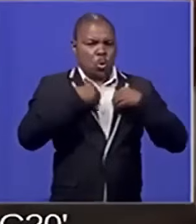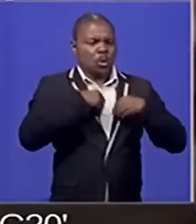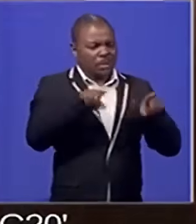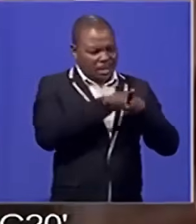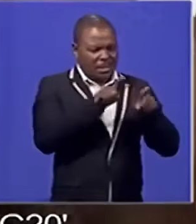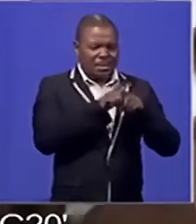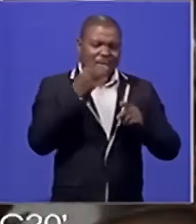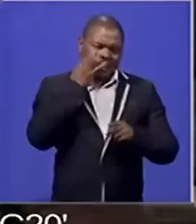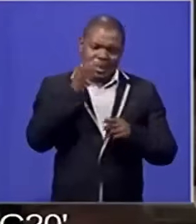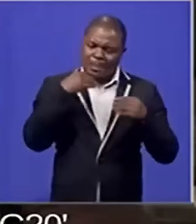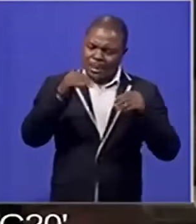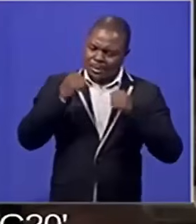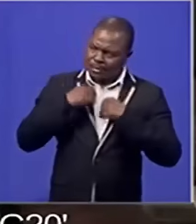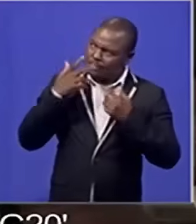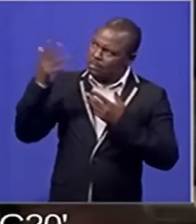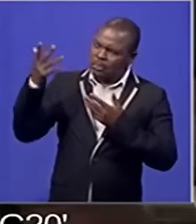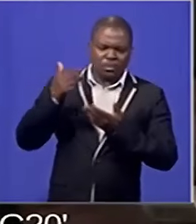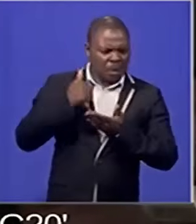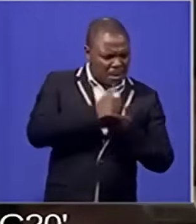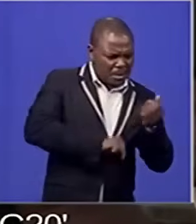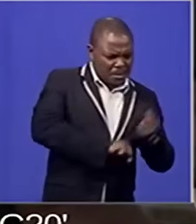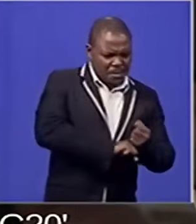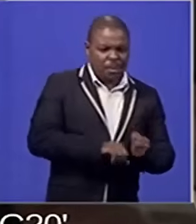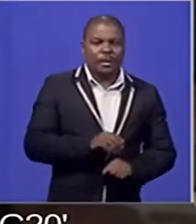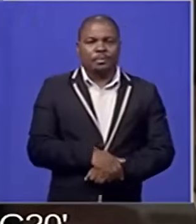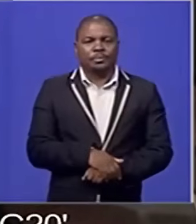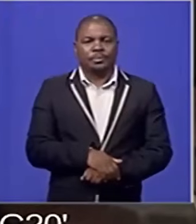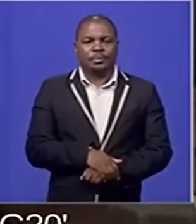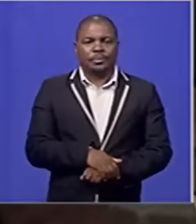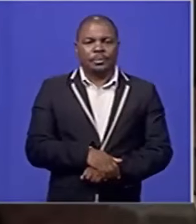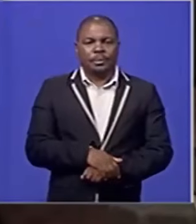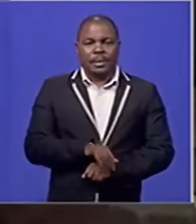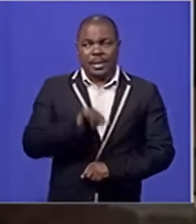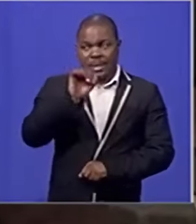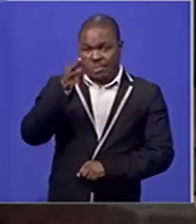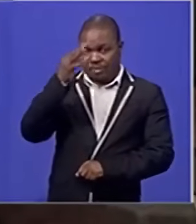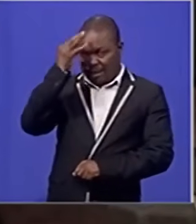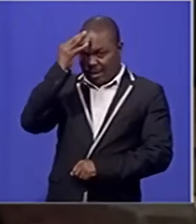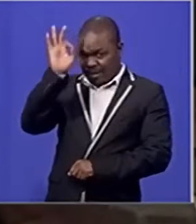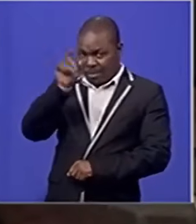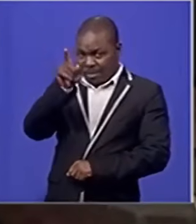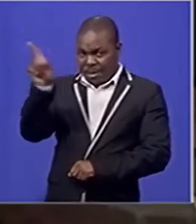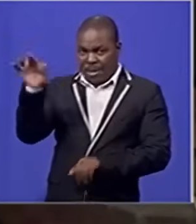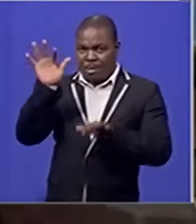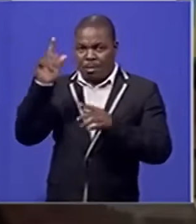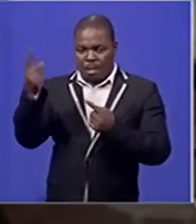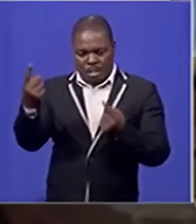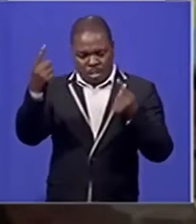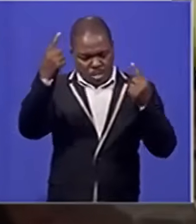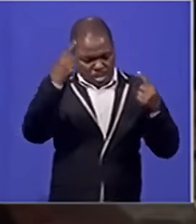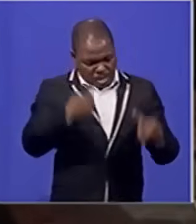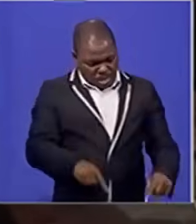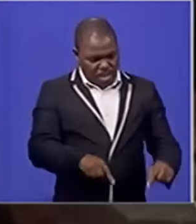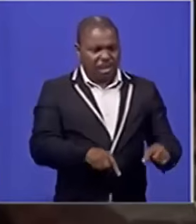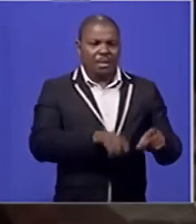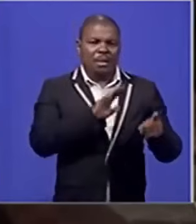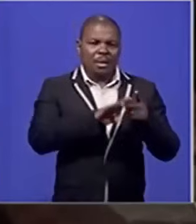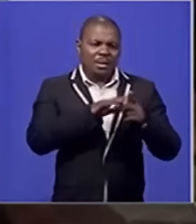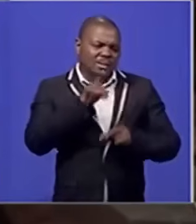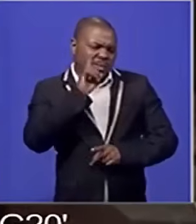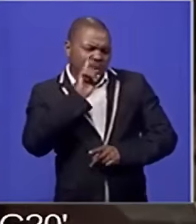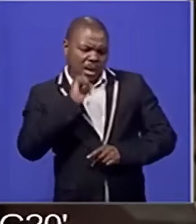šedi. Re be re ka thakgala kudu gape le batho ba government ba ka ta bata ba bona mmereko